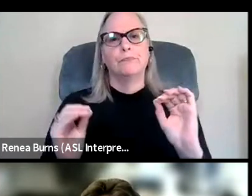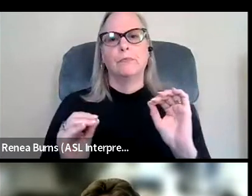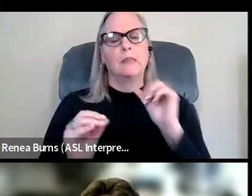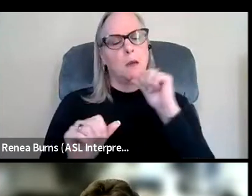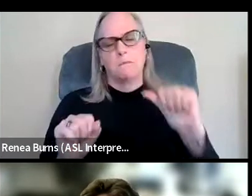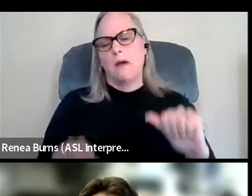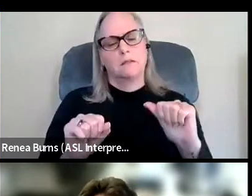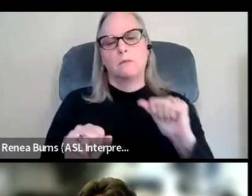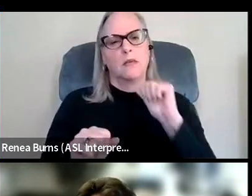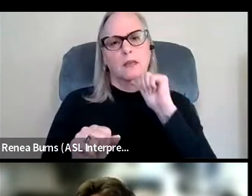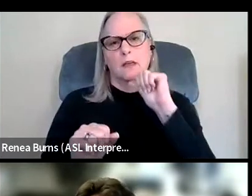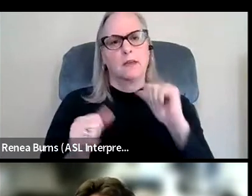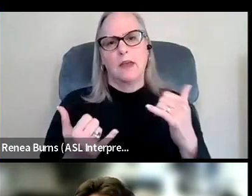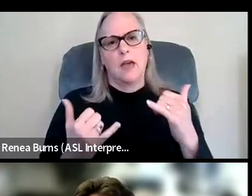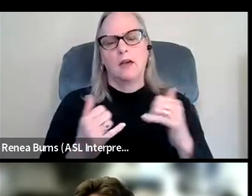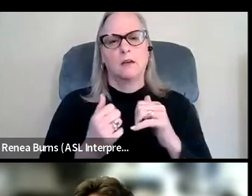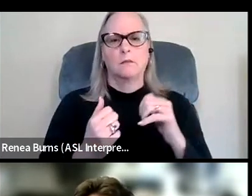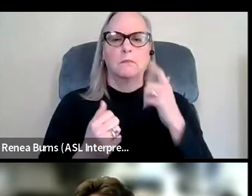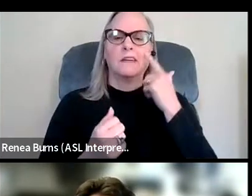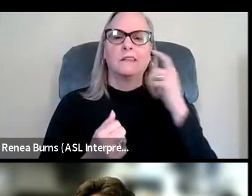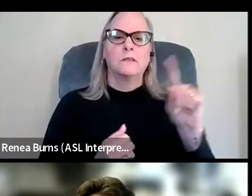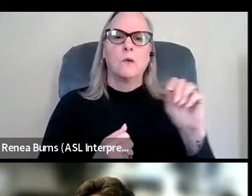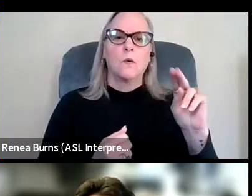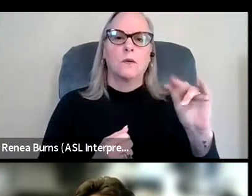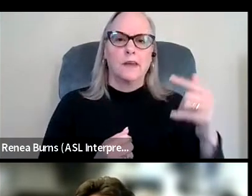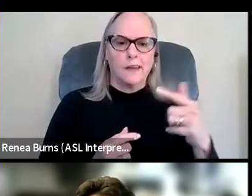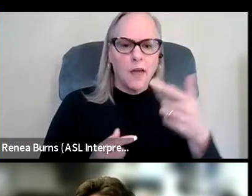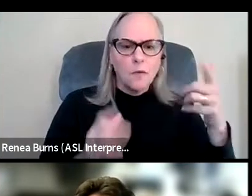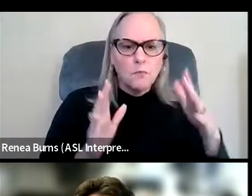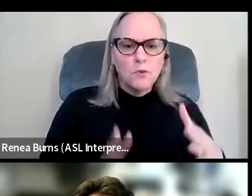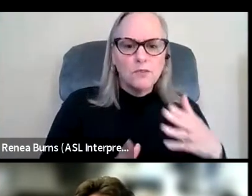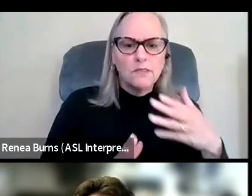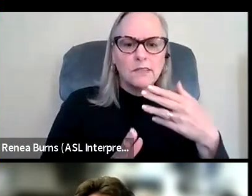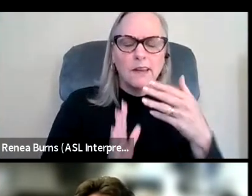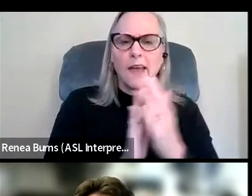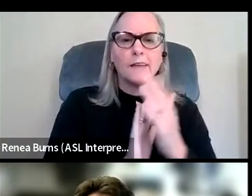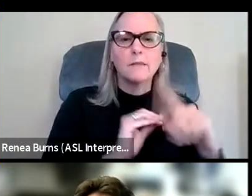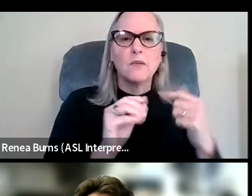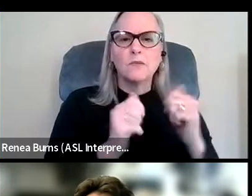zoning. There's another question about sports that I already answered.